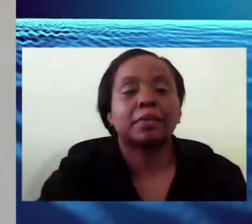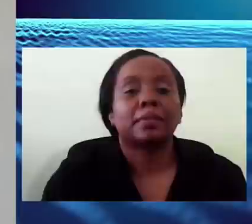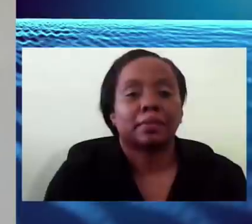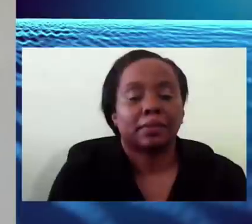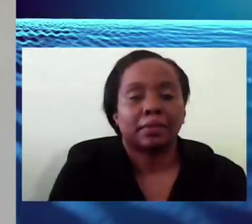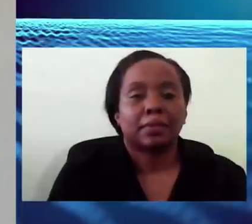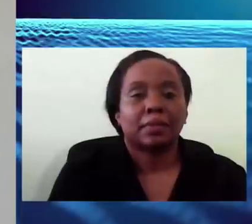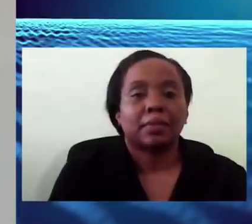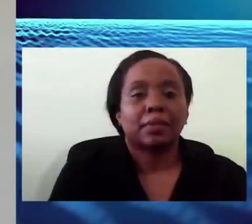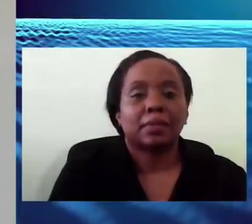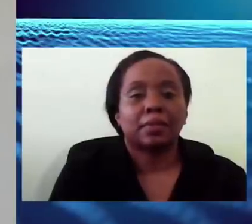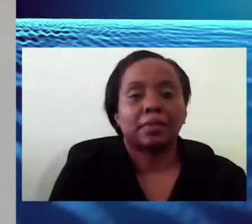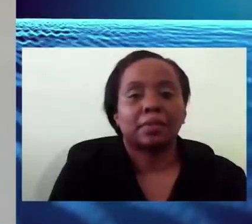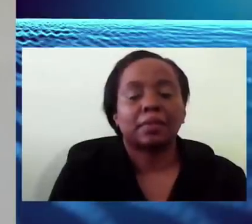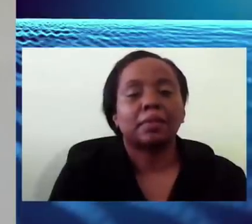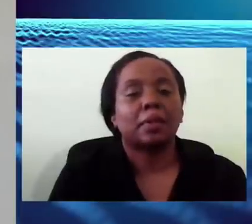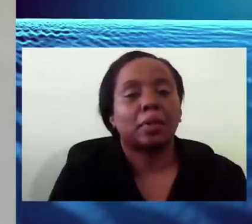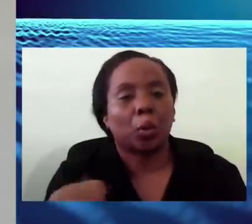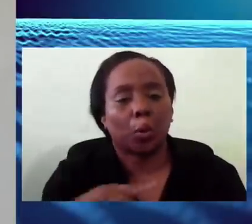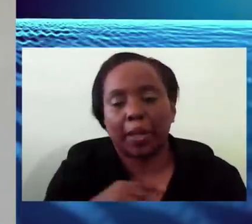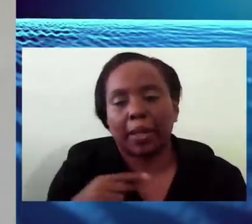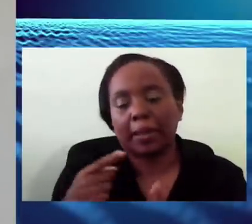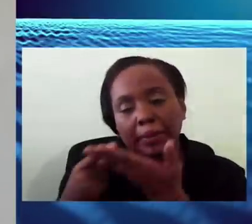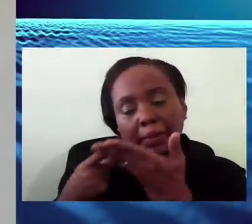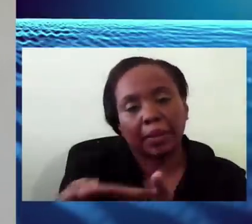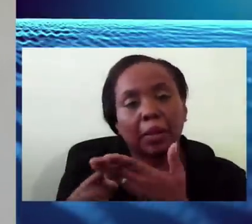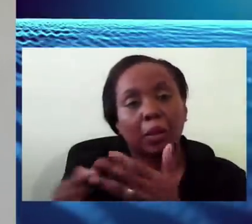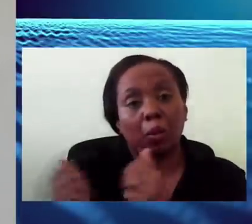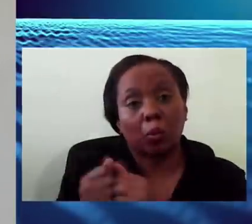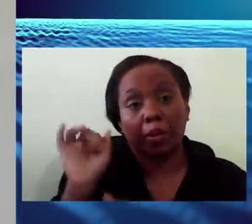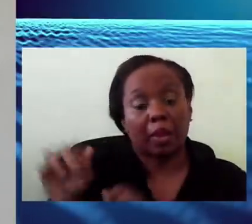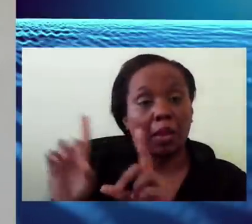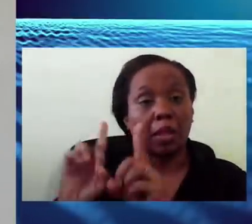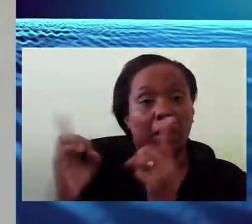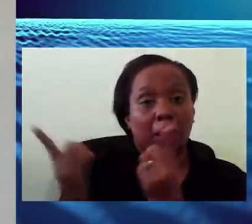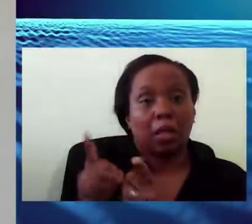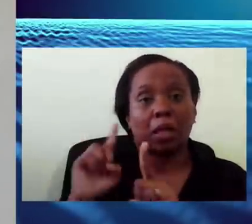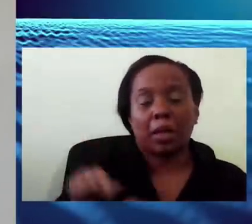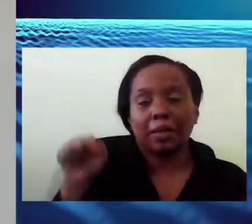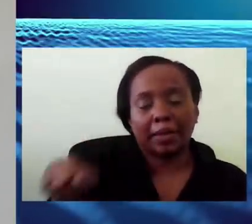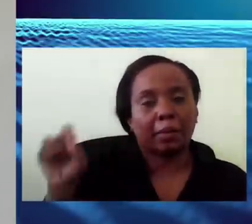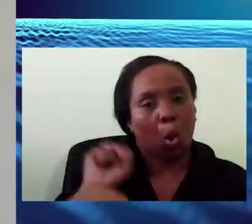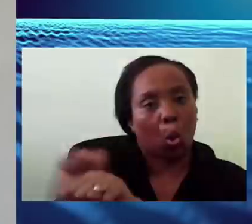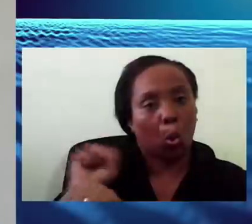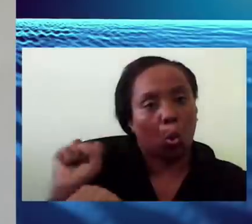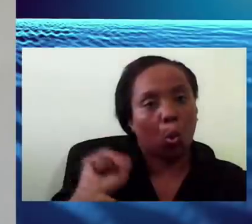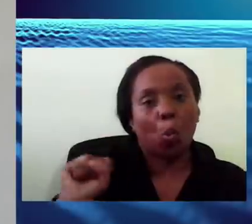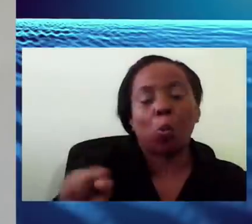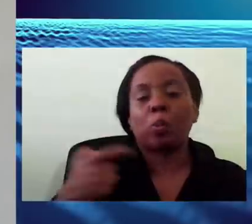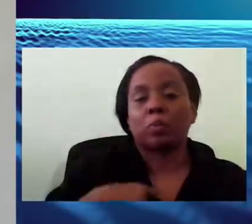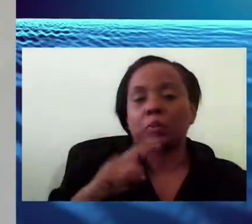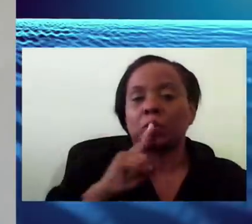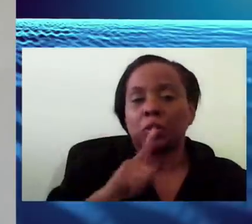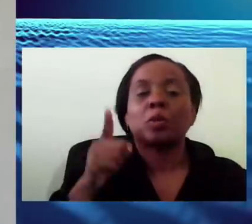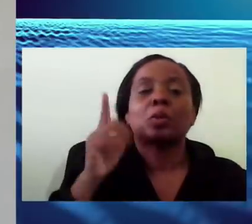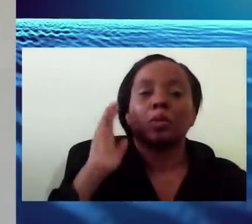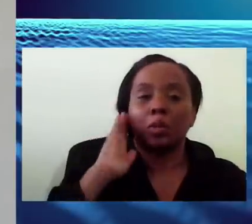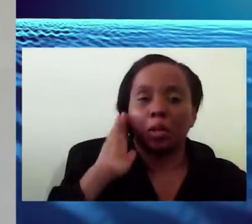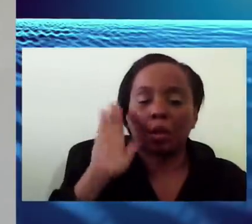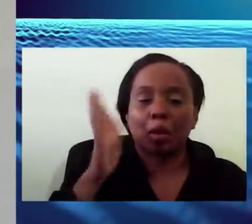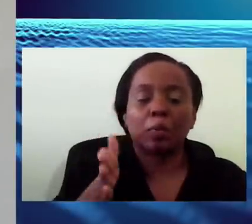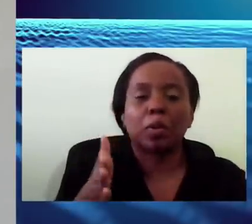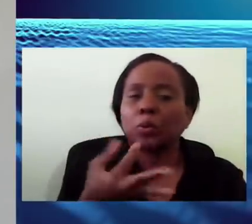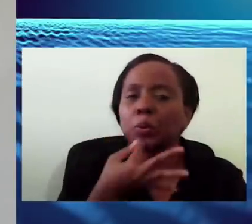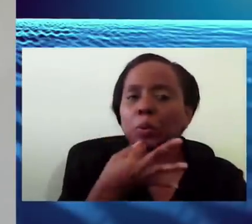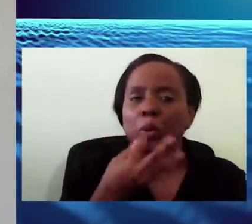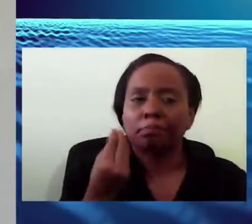do collaborate, but they have been doing some work, and I'm sure that they will be in a position shortly to